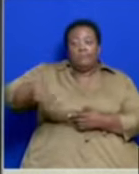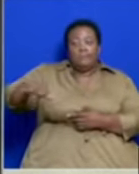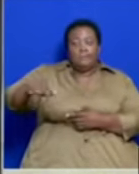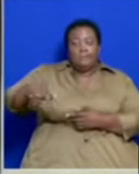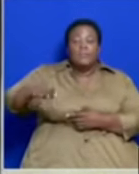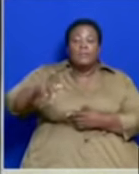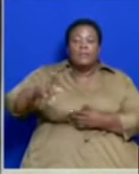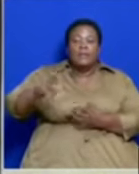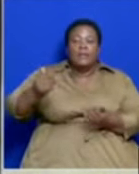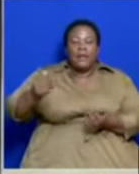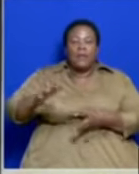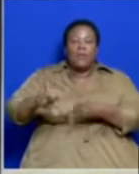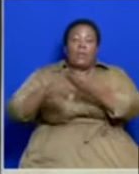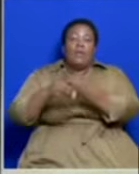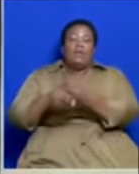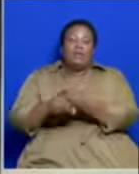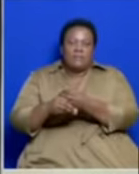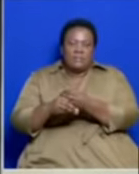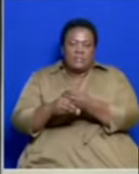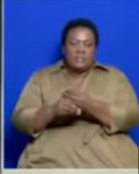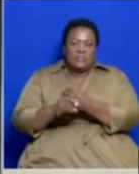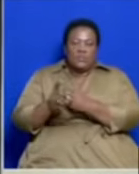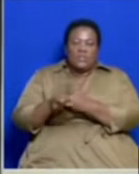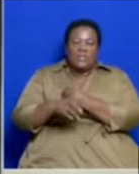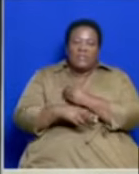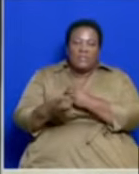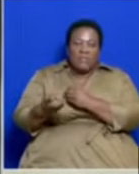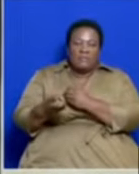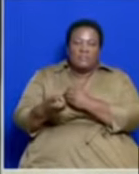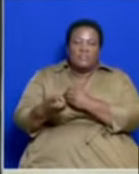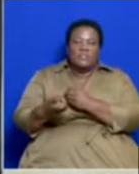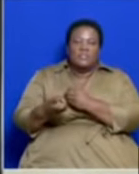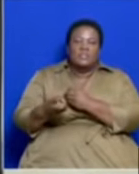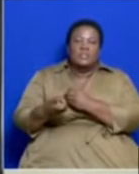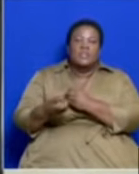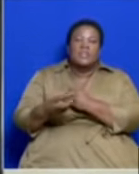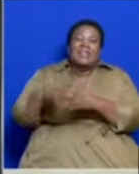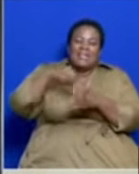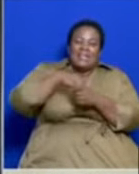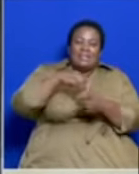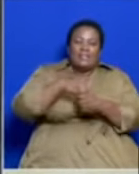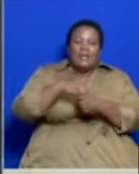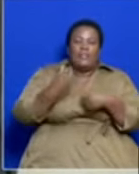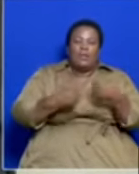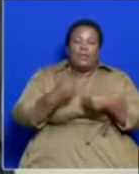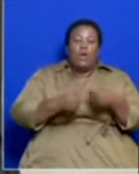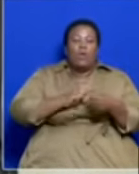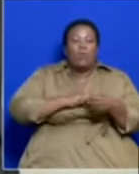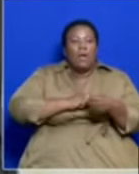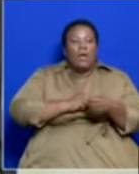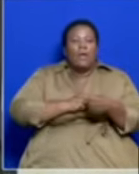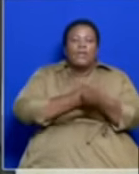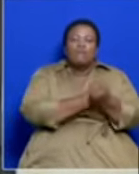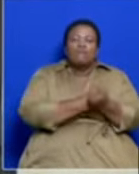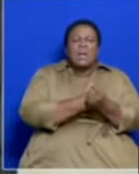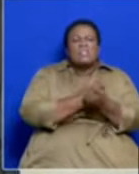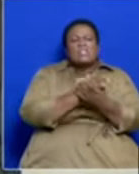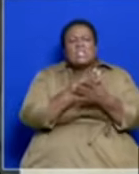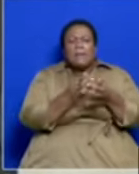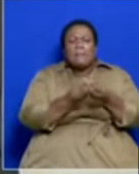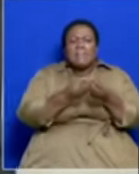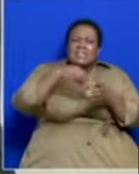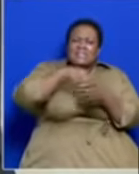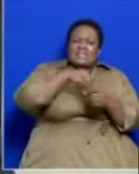the theft out of motor vehicle. Some parts of the truck on its own,